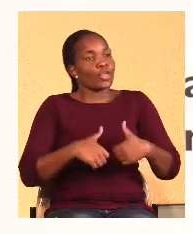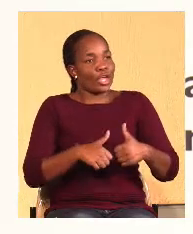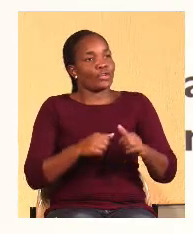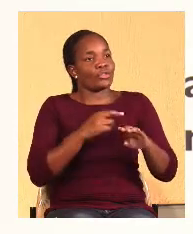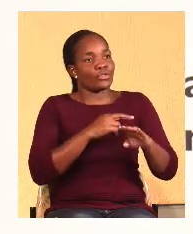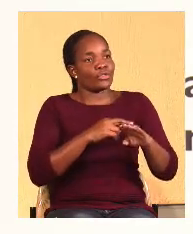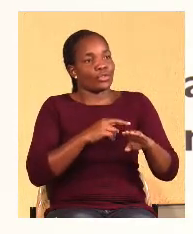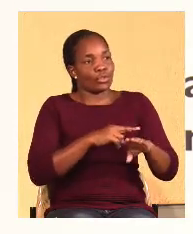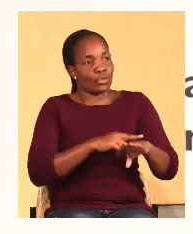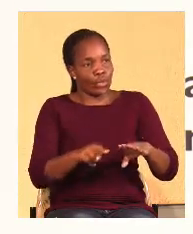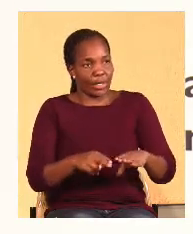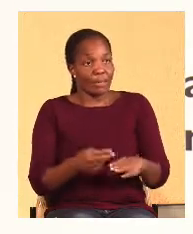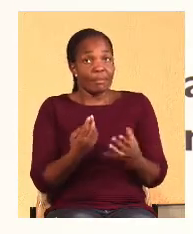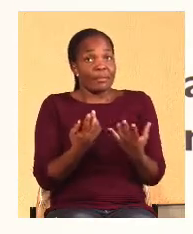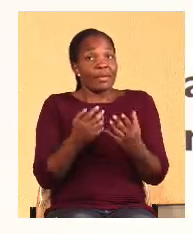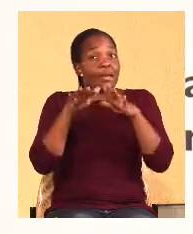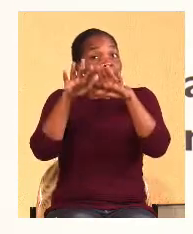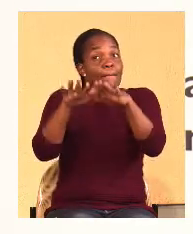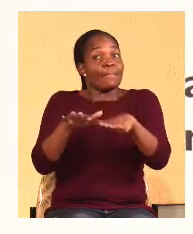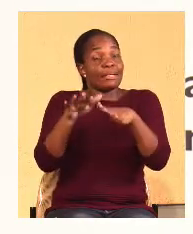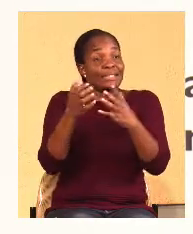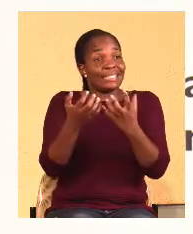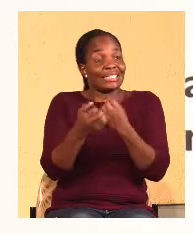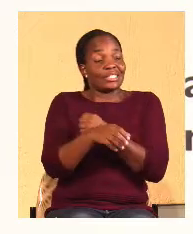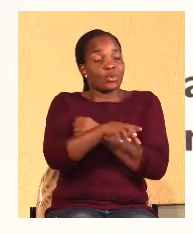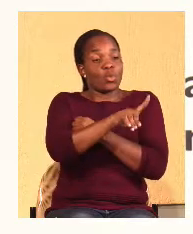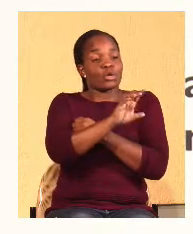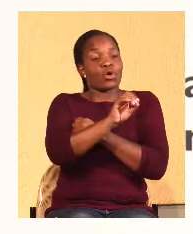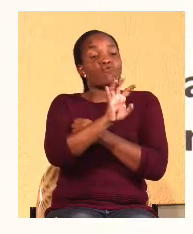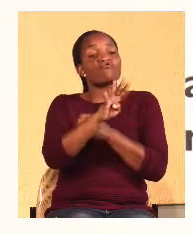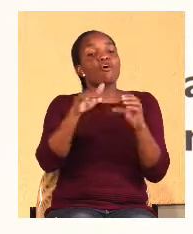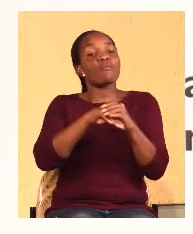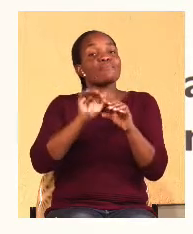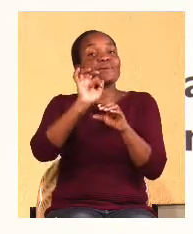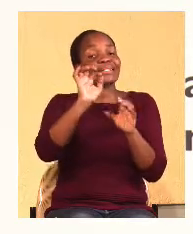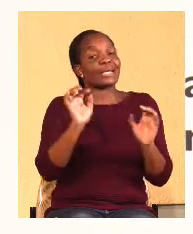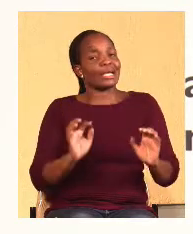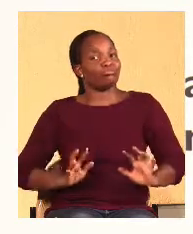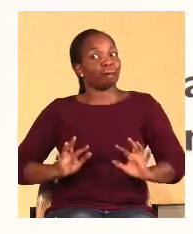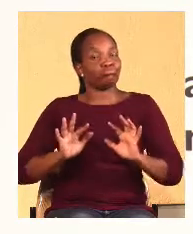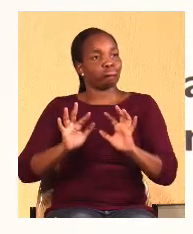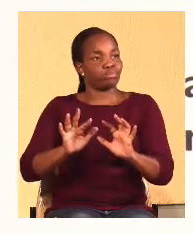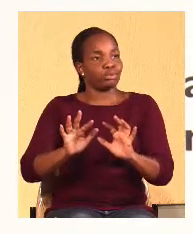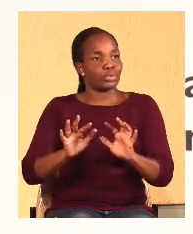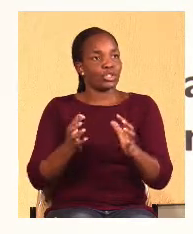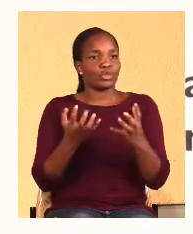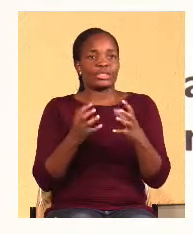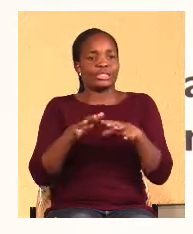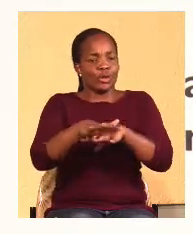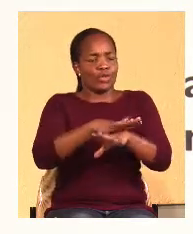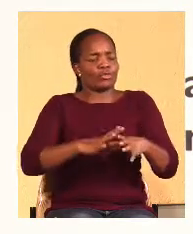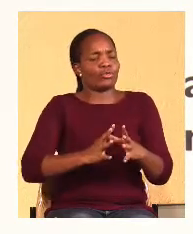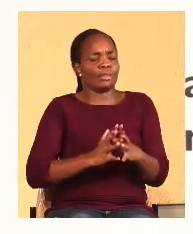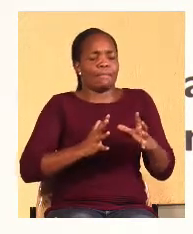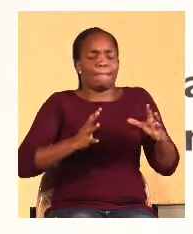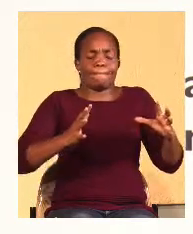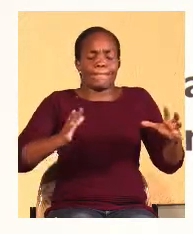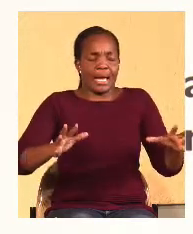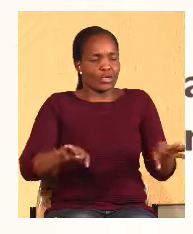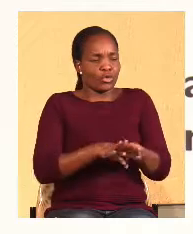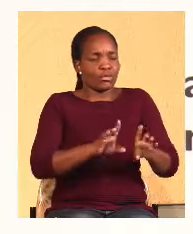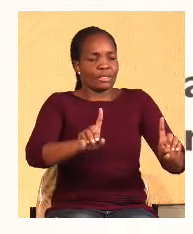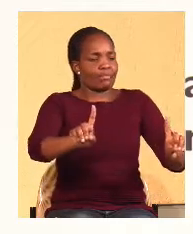need is, if they need all 104 members to be in attendance, they may need a bigger space so that there is social